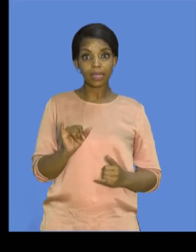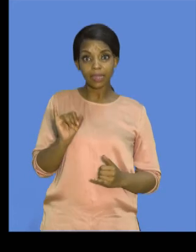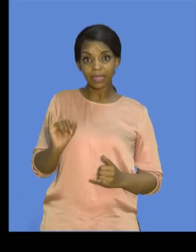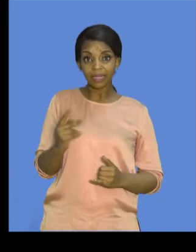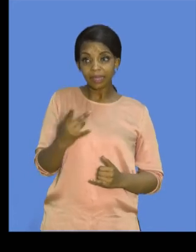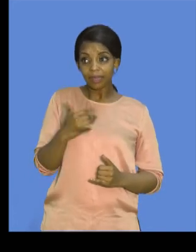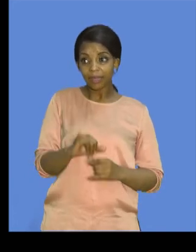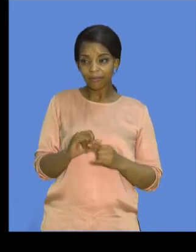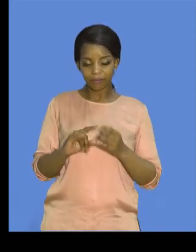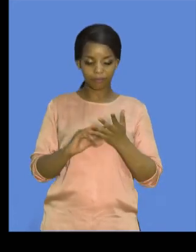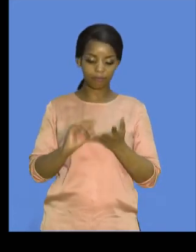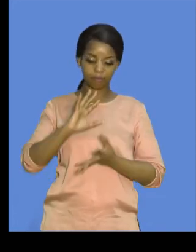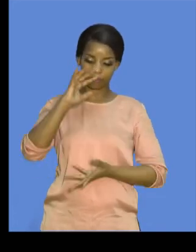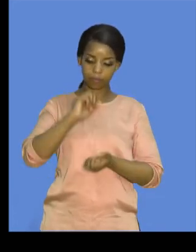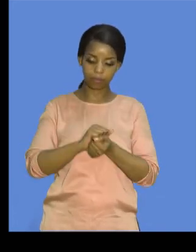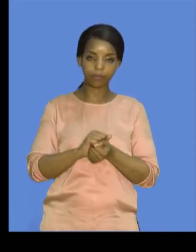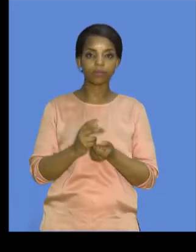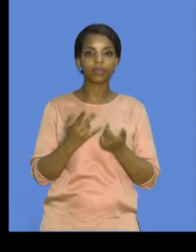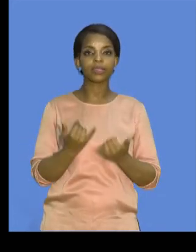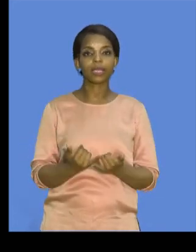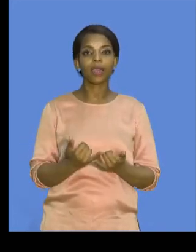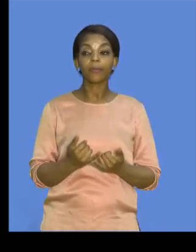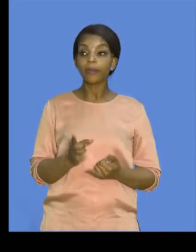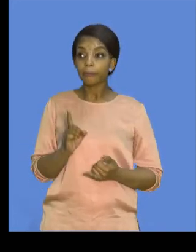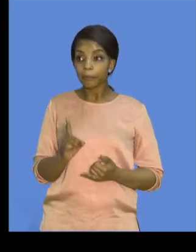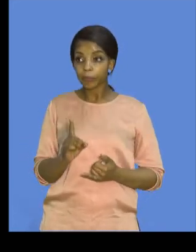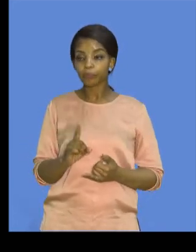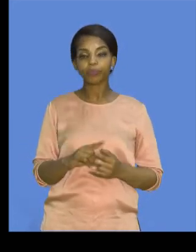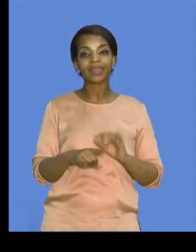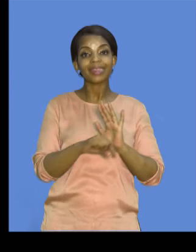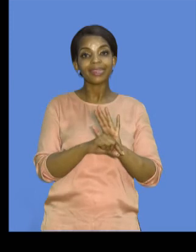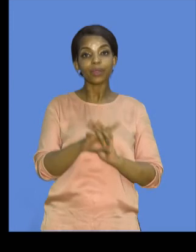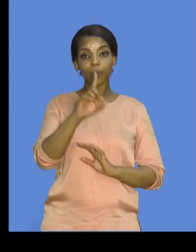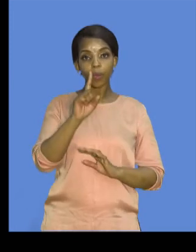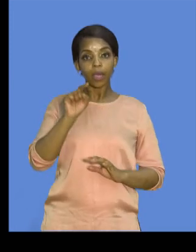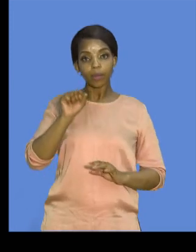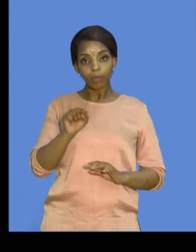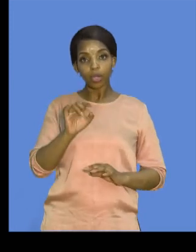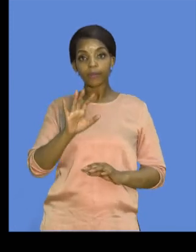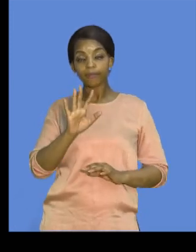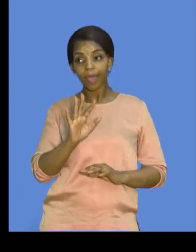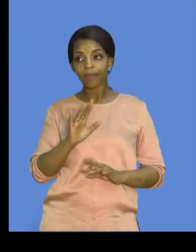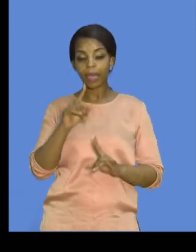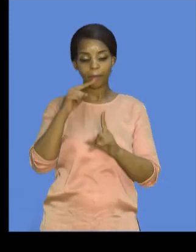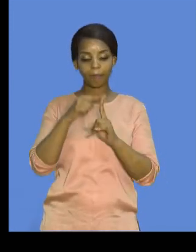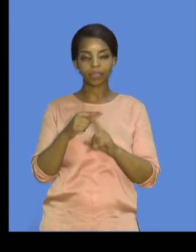will give you negative 1.5 plus 5, which gives you actually